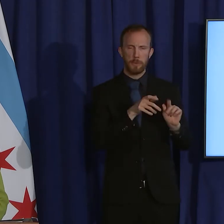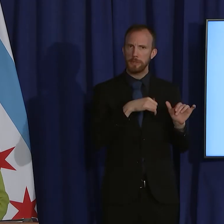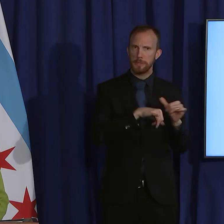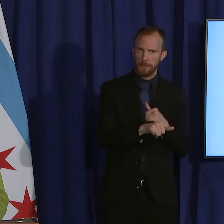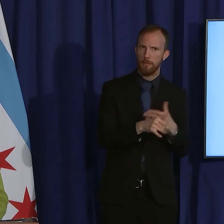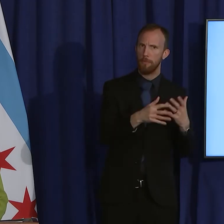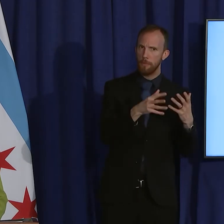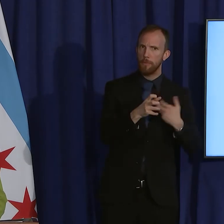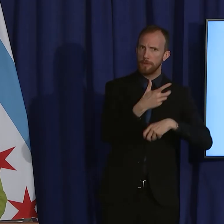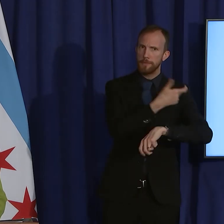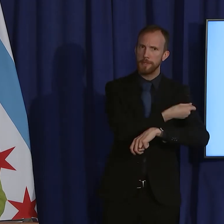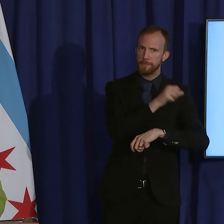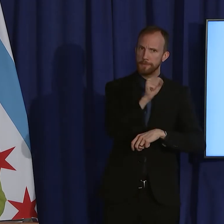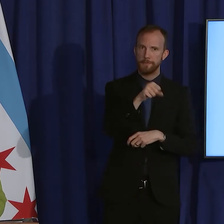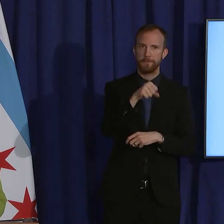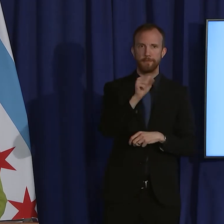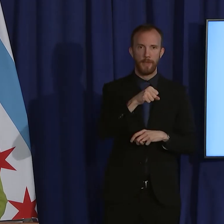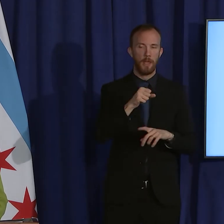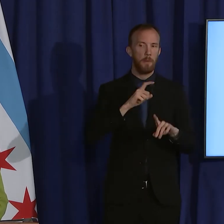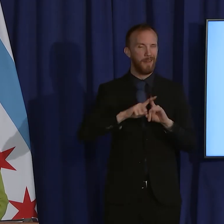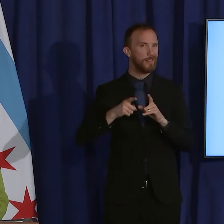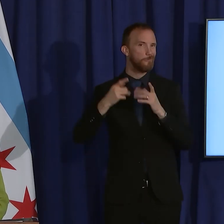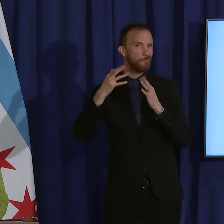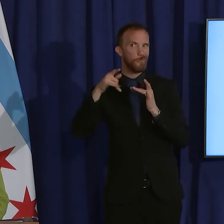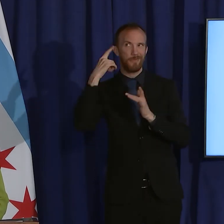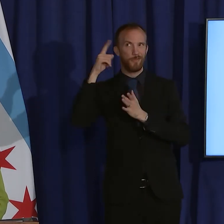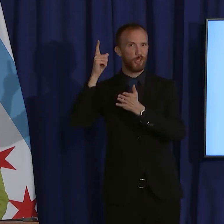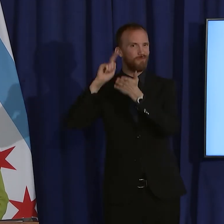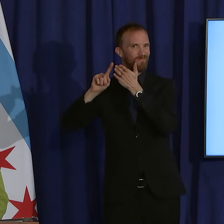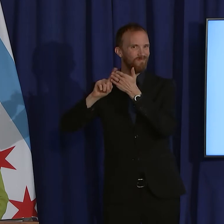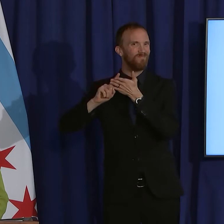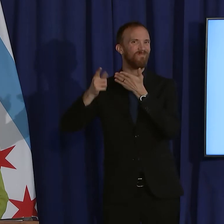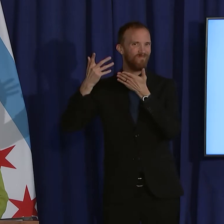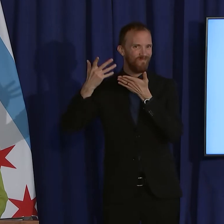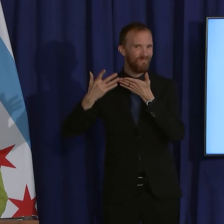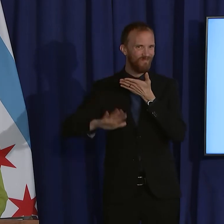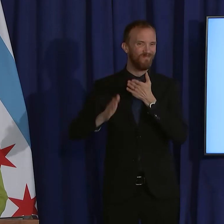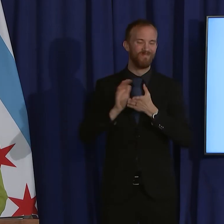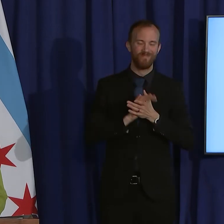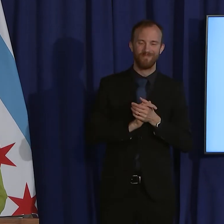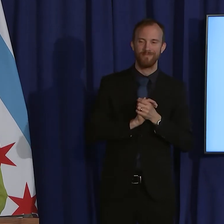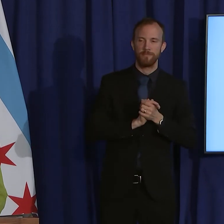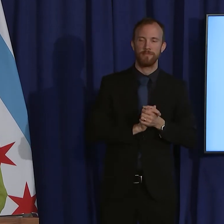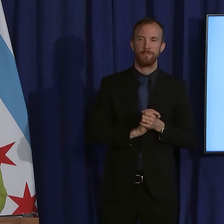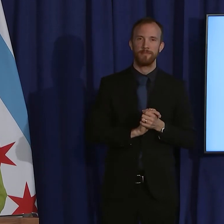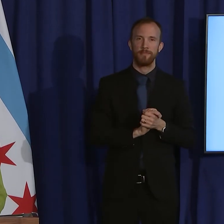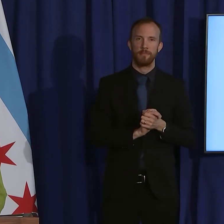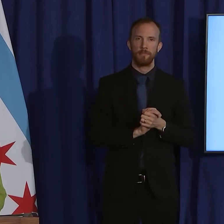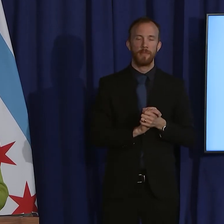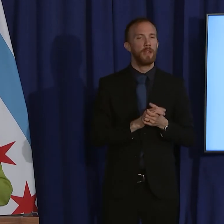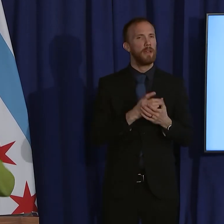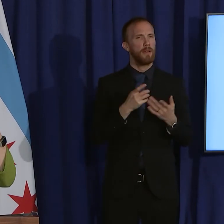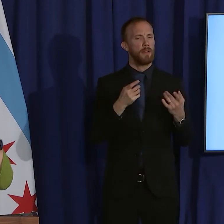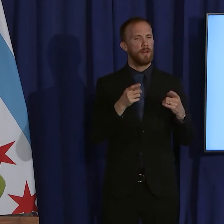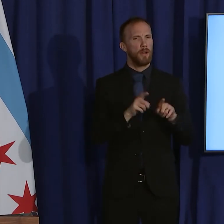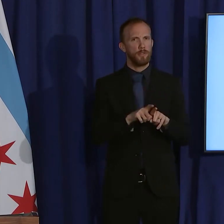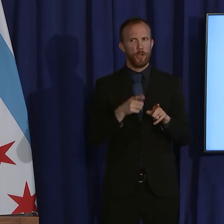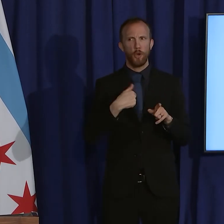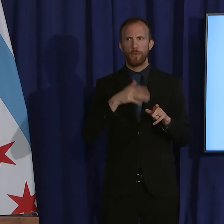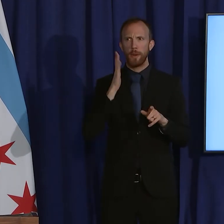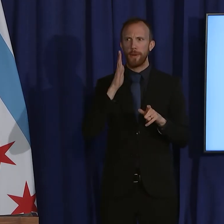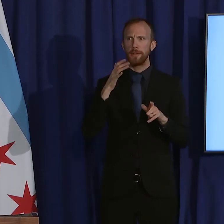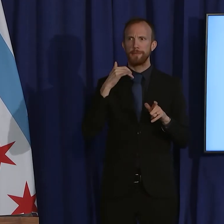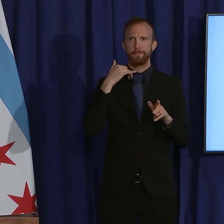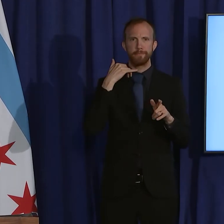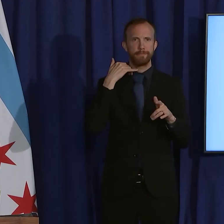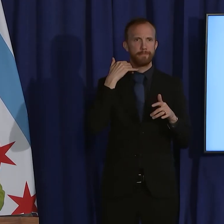receiving the vaccine once this investigation is complete, assuming that it is still recommended for them to do so. We continue also to call down all